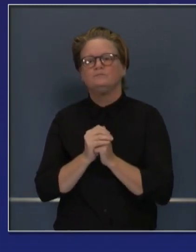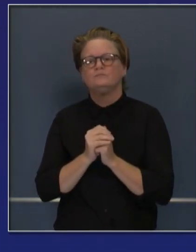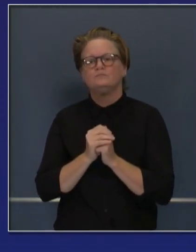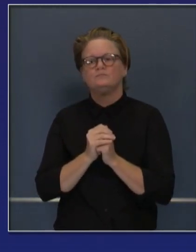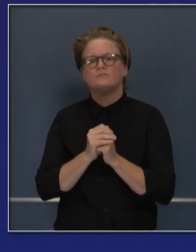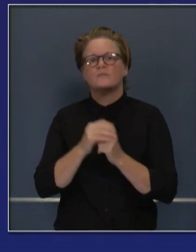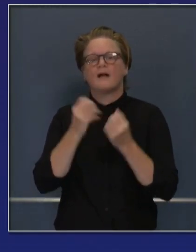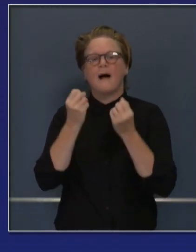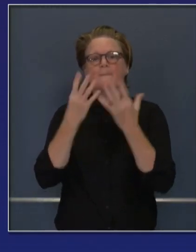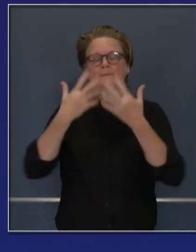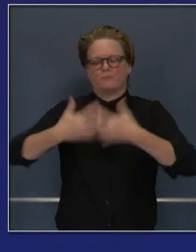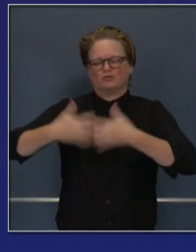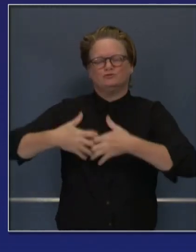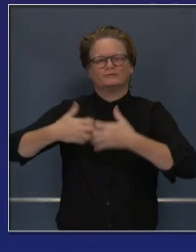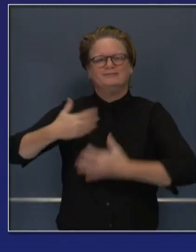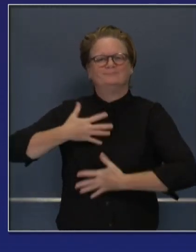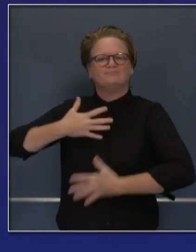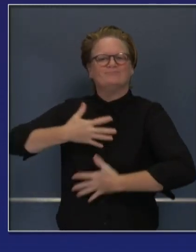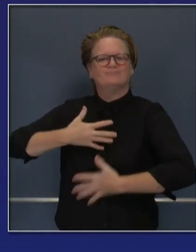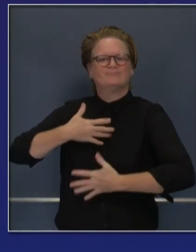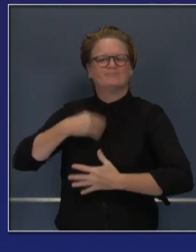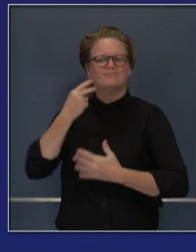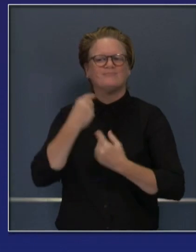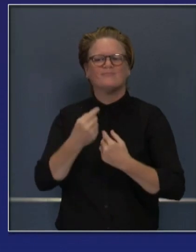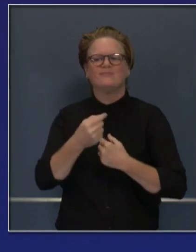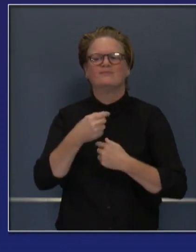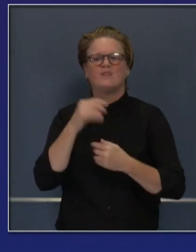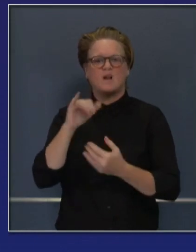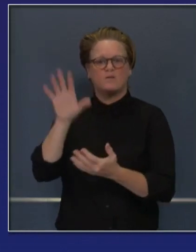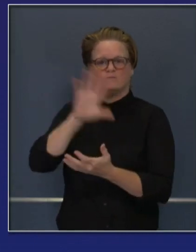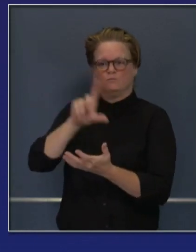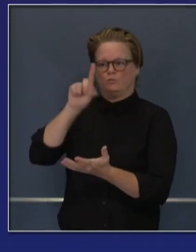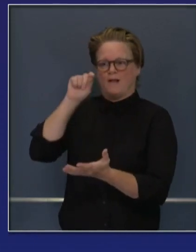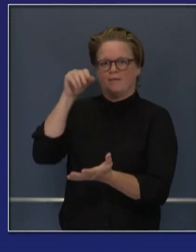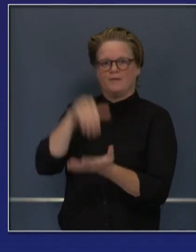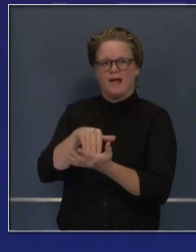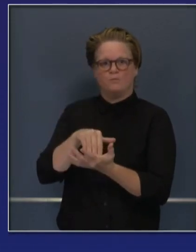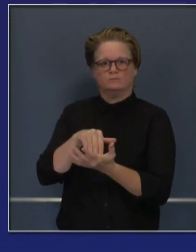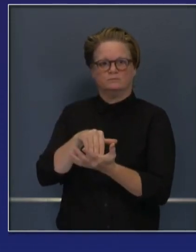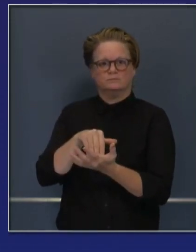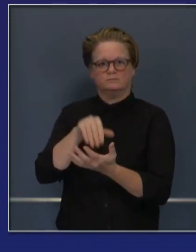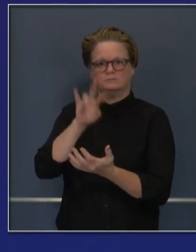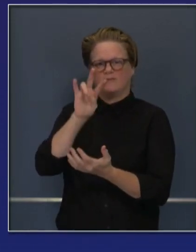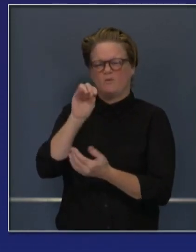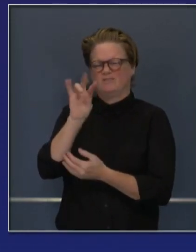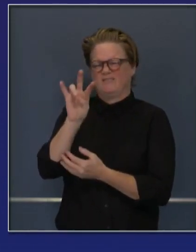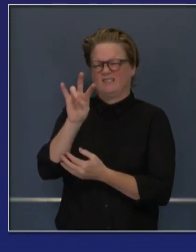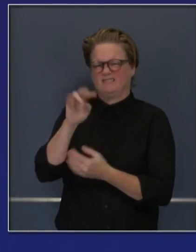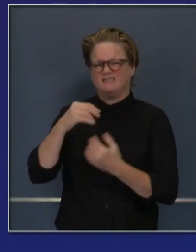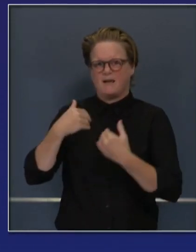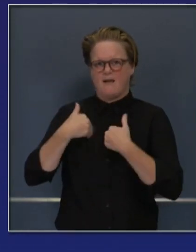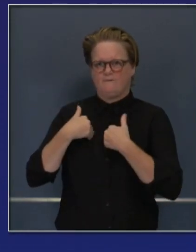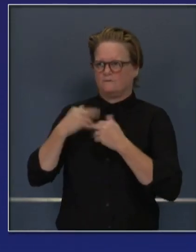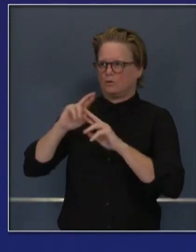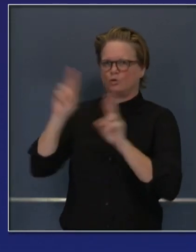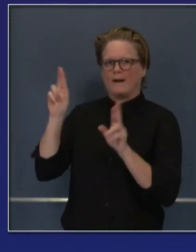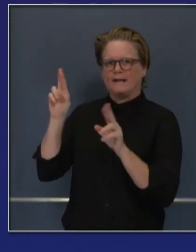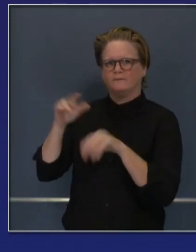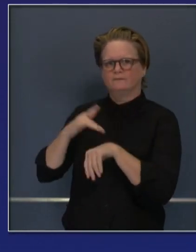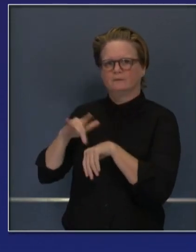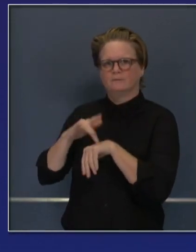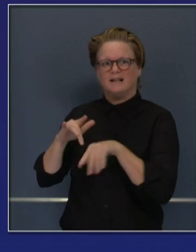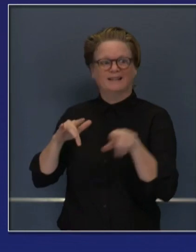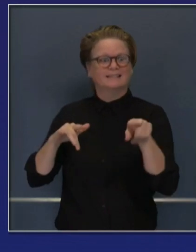PPE, ventilators, surge capacity, ability to move quickly with those warm beds and making them available